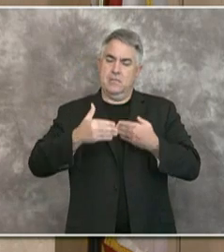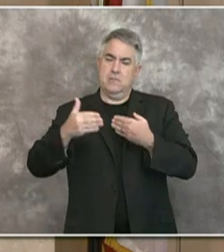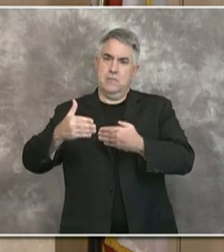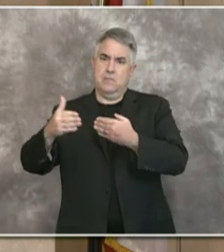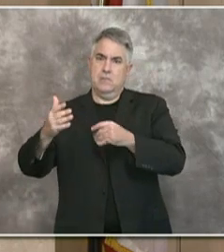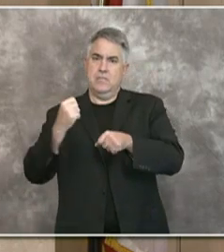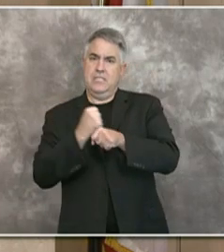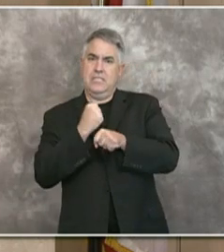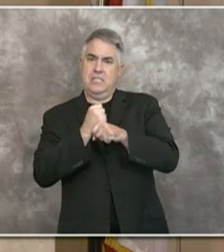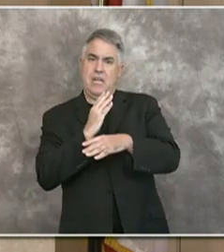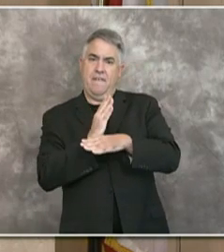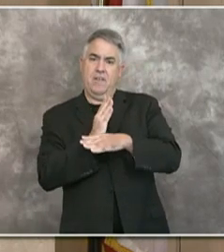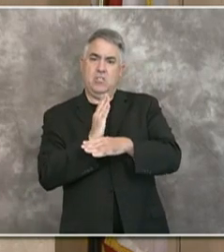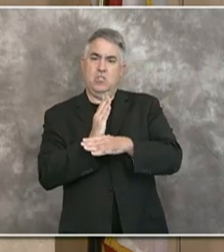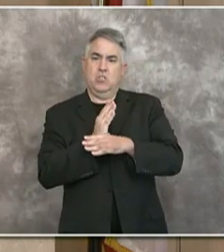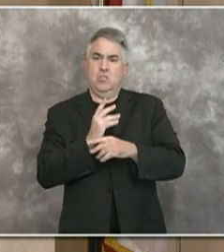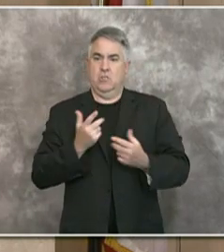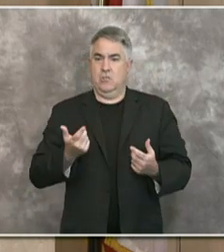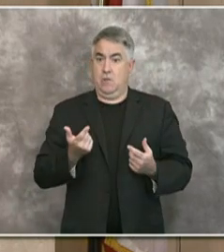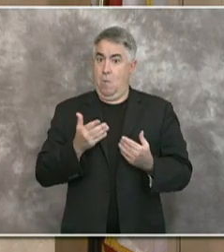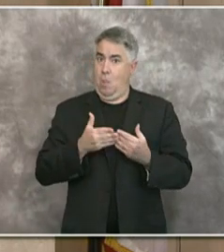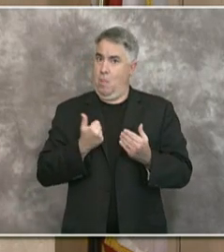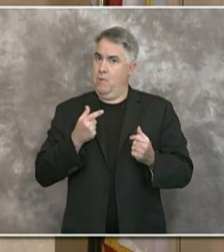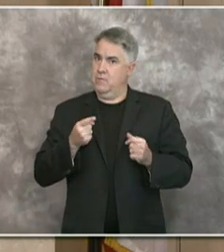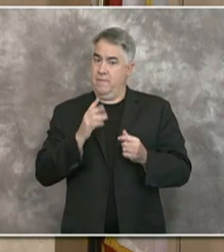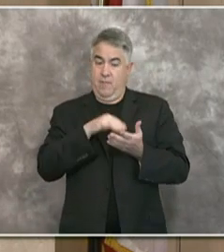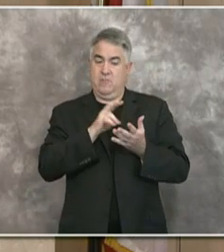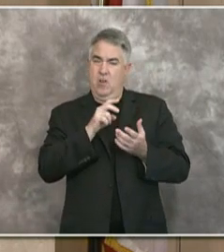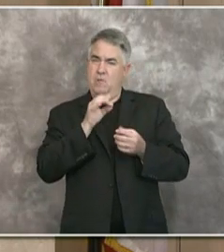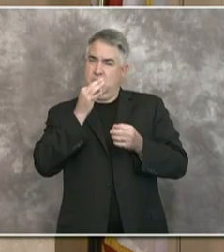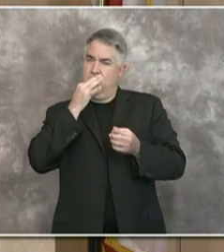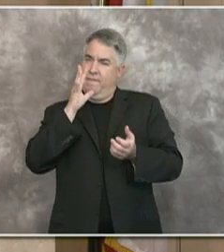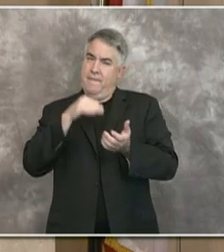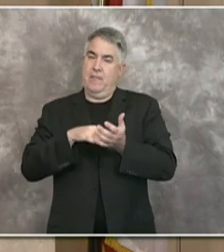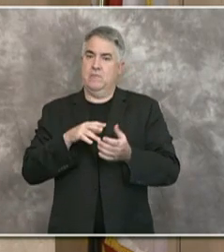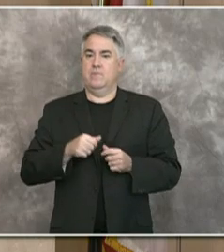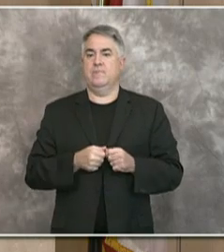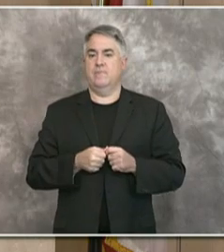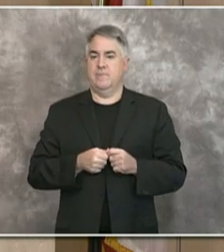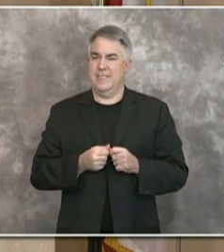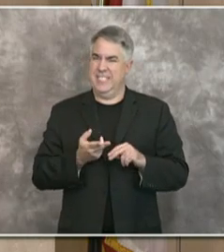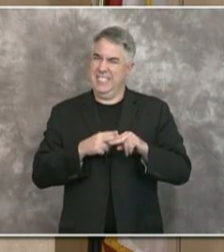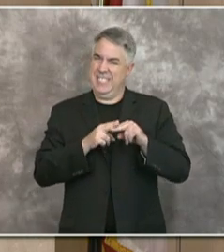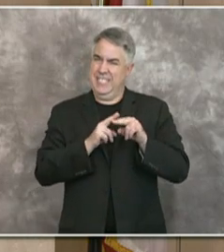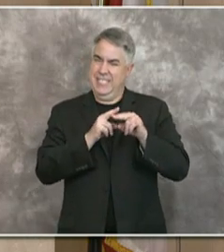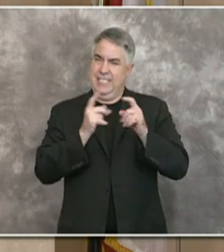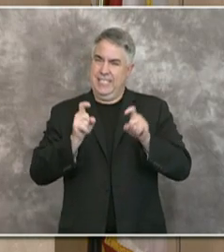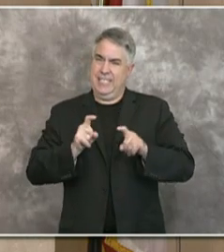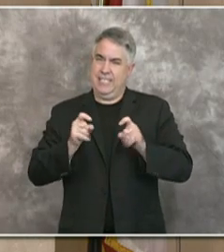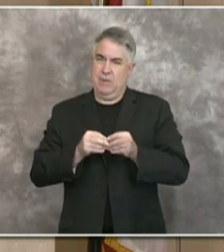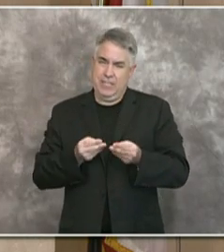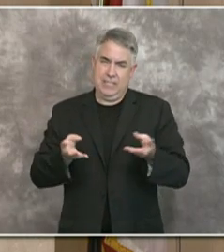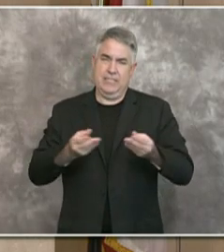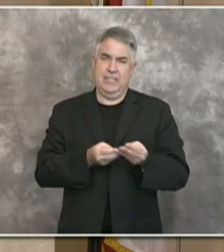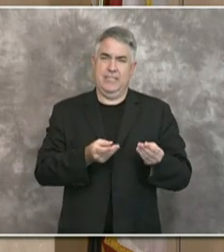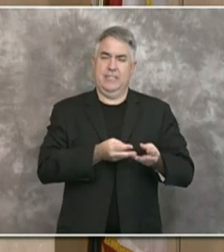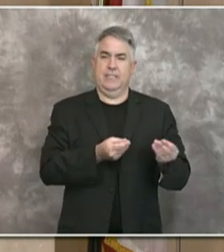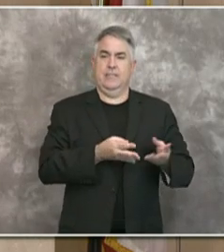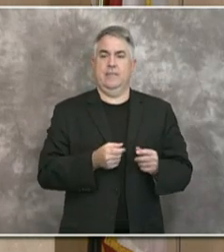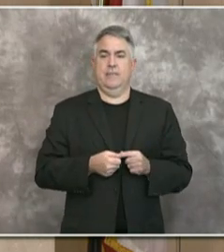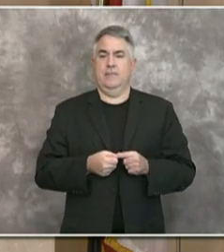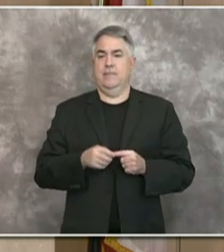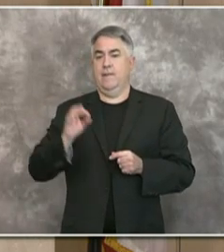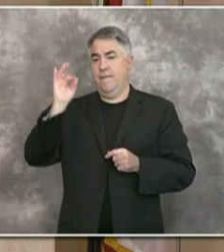we are almost there, and we will continue these efforts. Currently, we are maintaining the federal and state